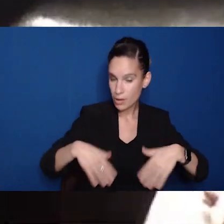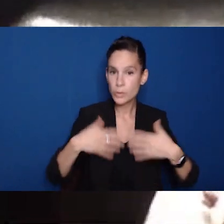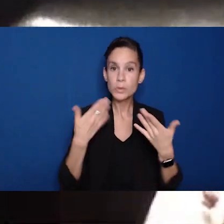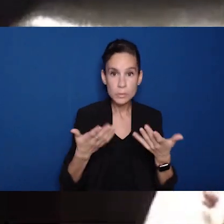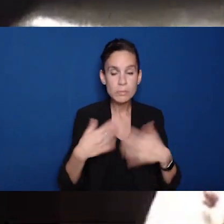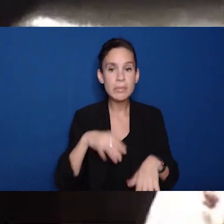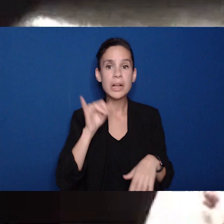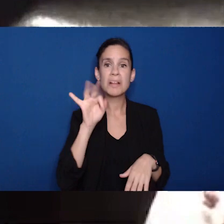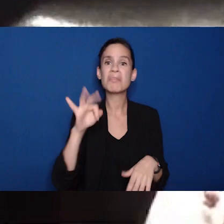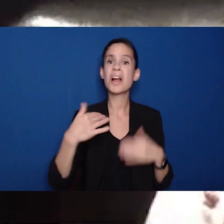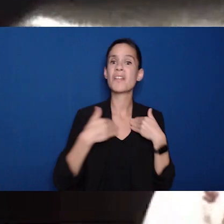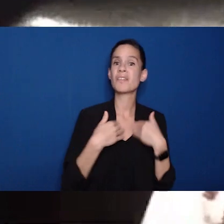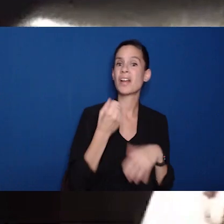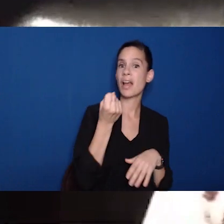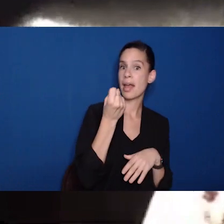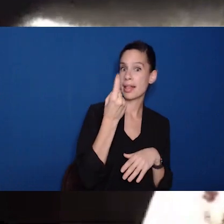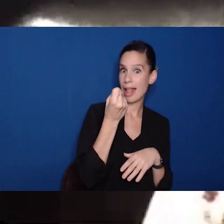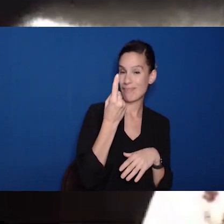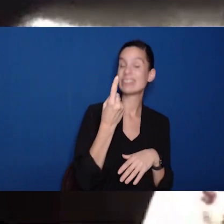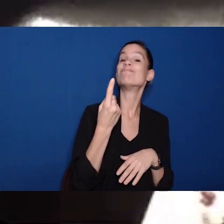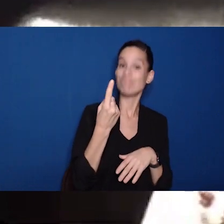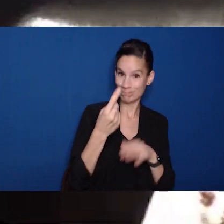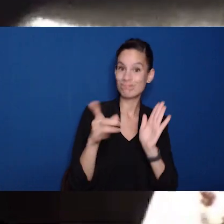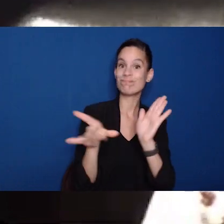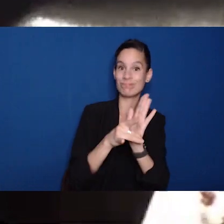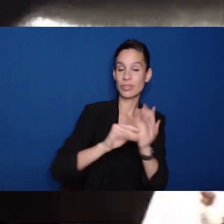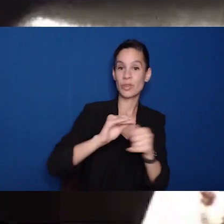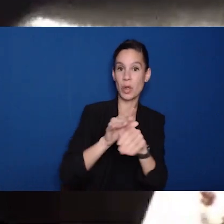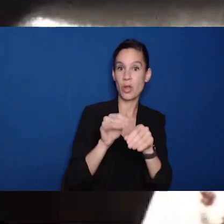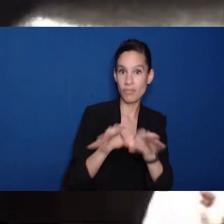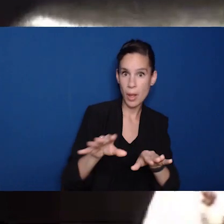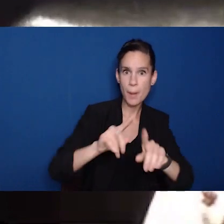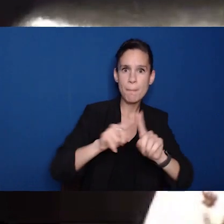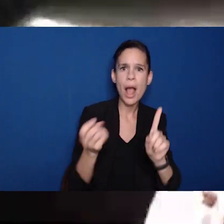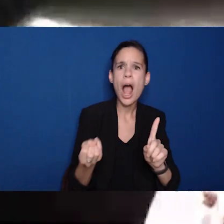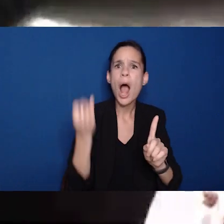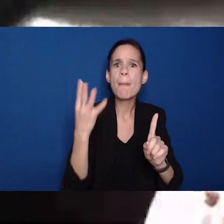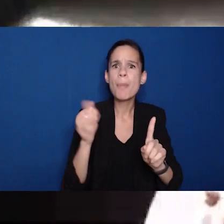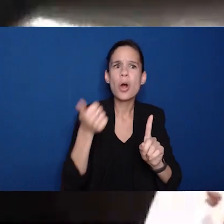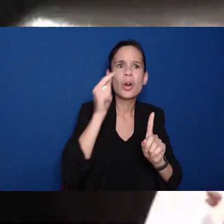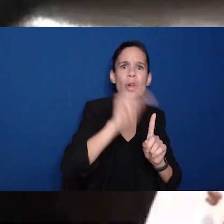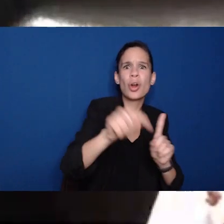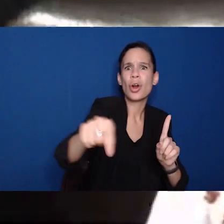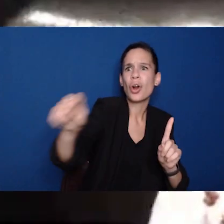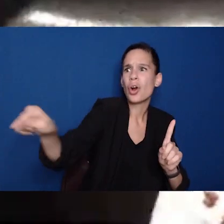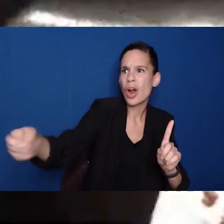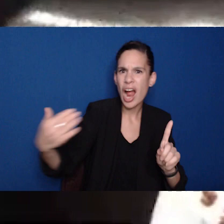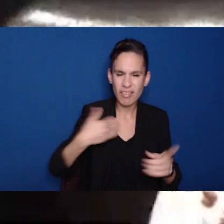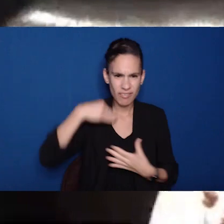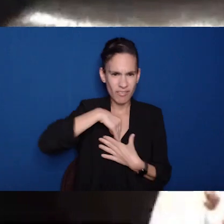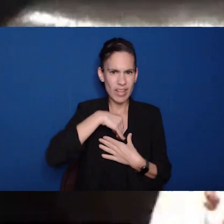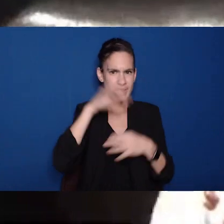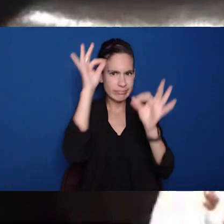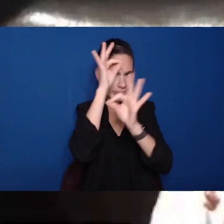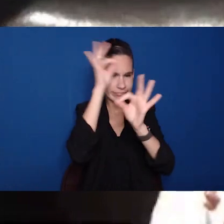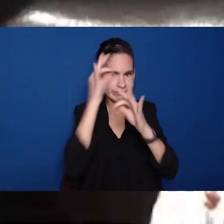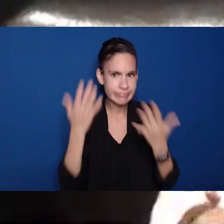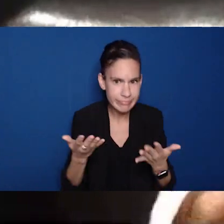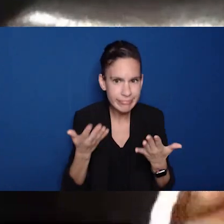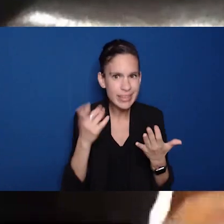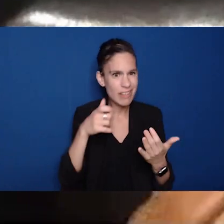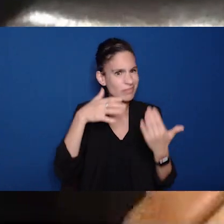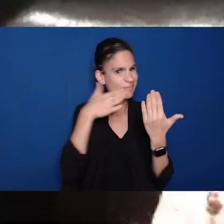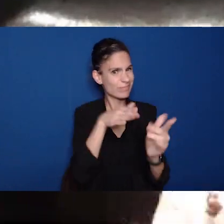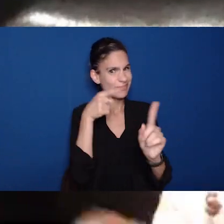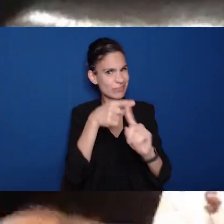got 11 confirmed cases. 11 out of how many? Do you get what I mean? So there is a little bit of that to say, all right, are we being realistic in terms